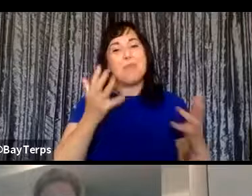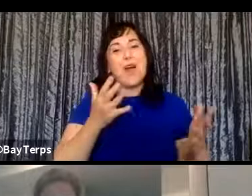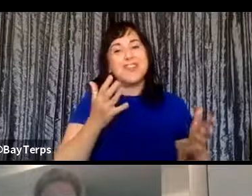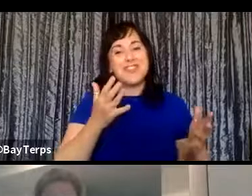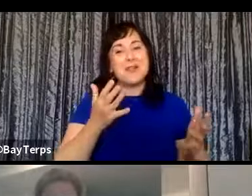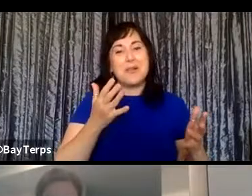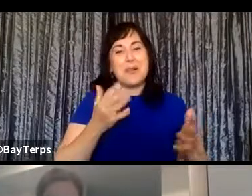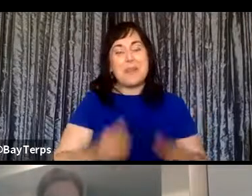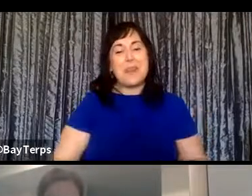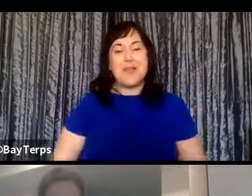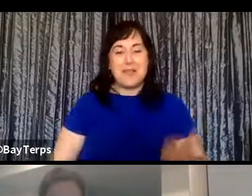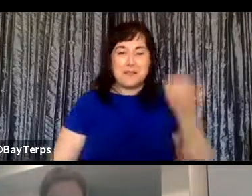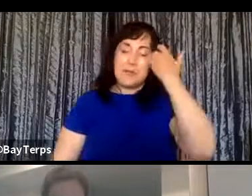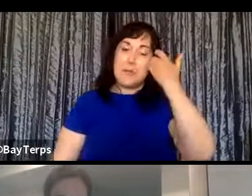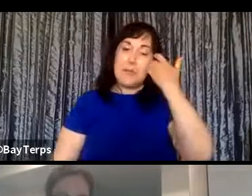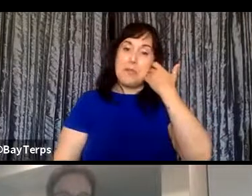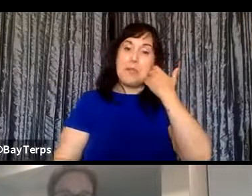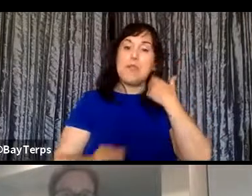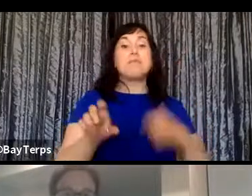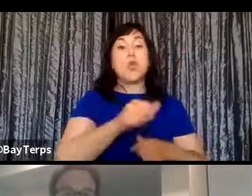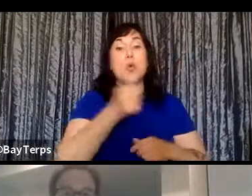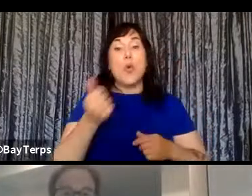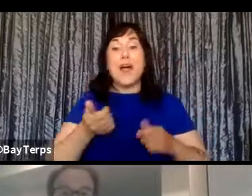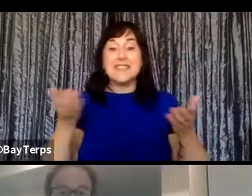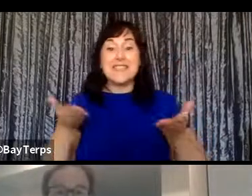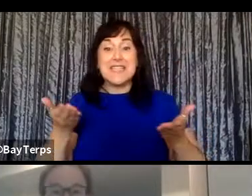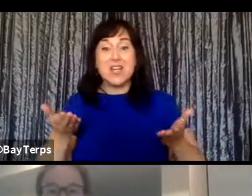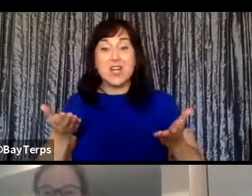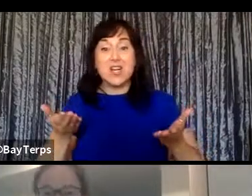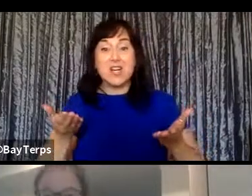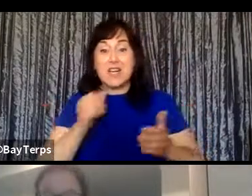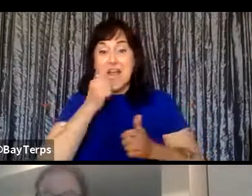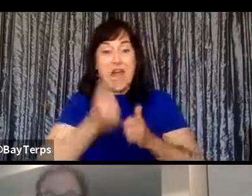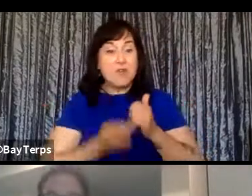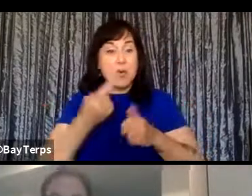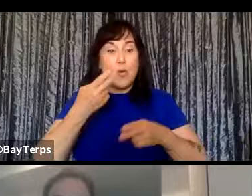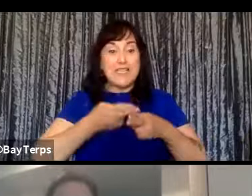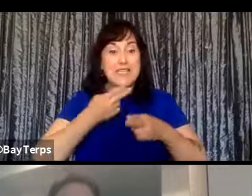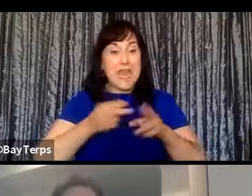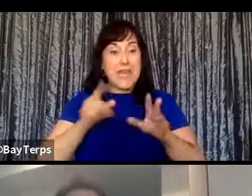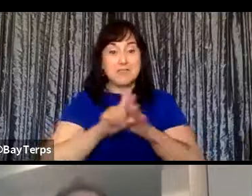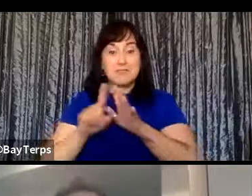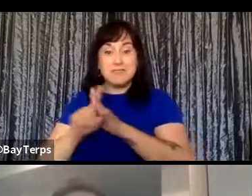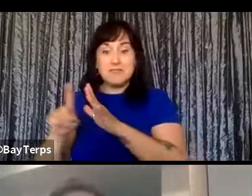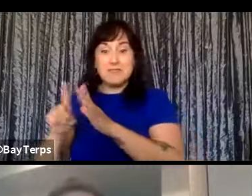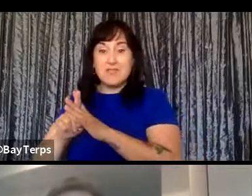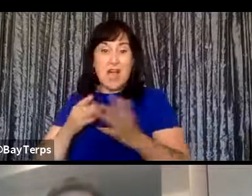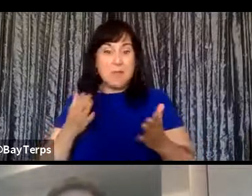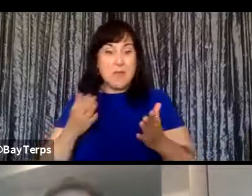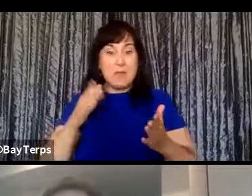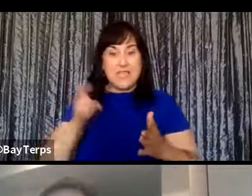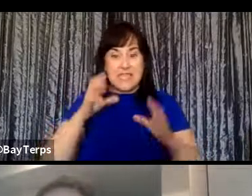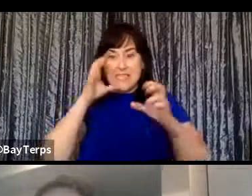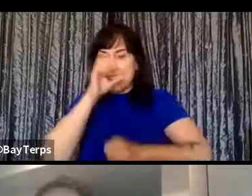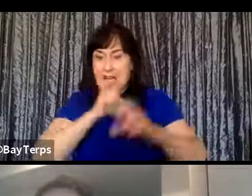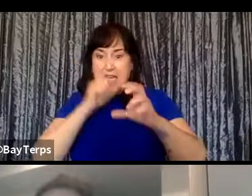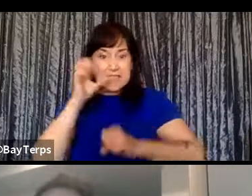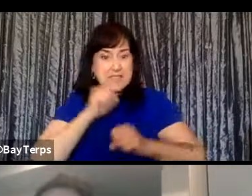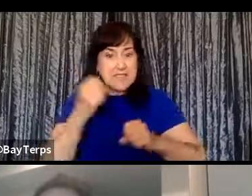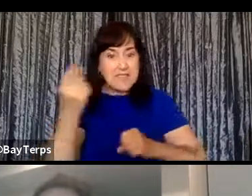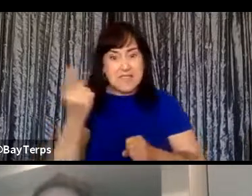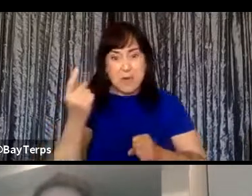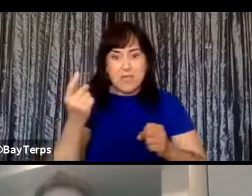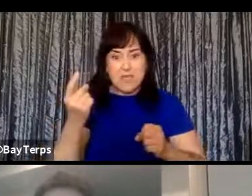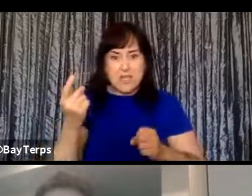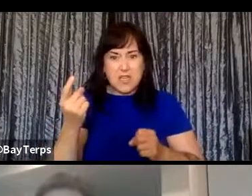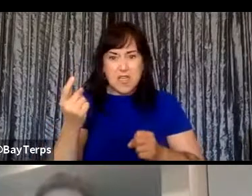you back on mute. Who else do we have in the house? Not everybody's names come up, so I may have to start guessing. There's someone with like what looks